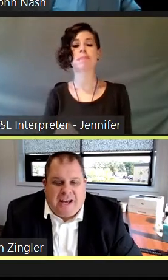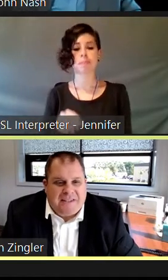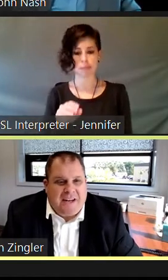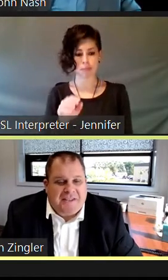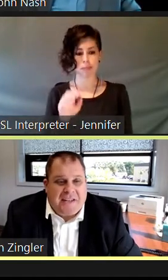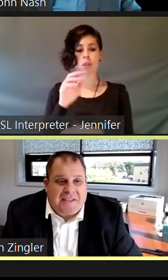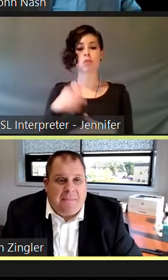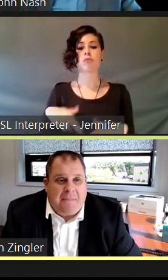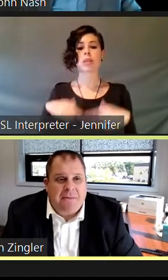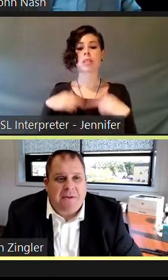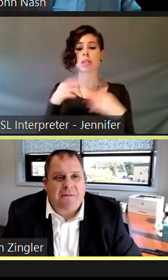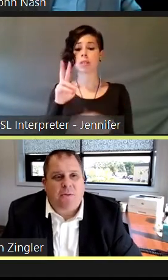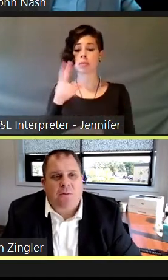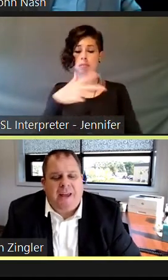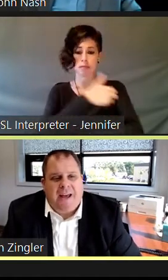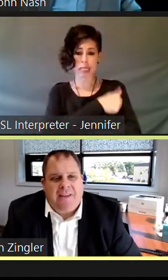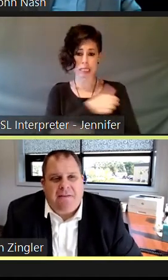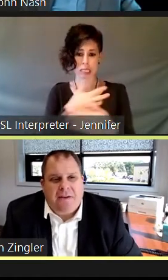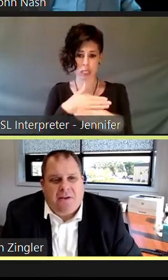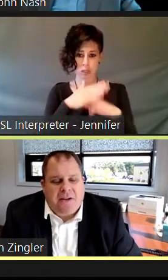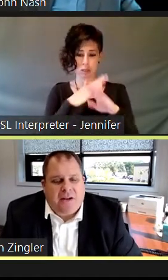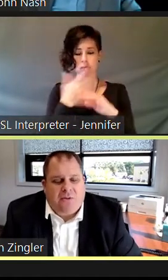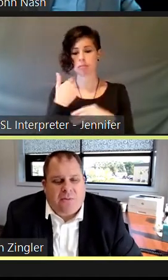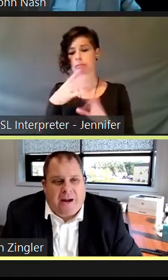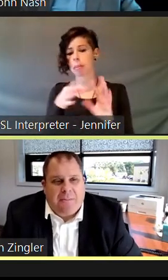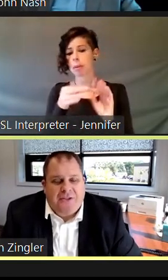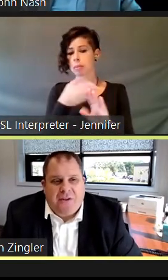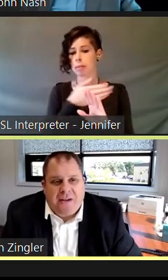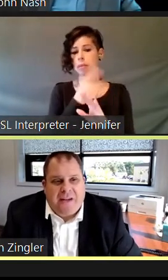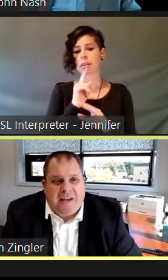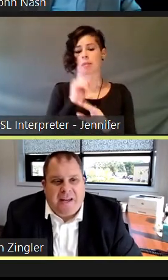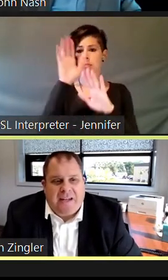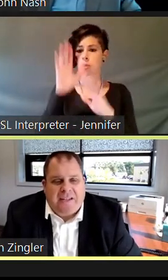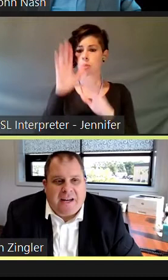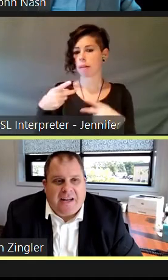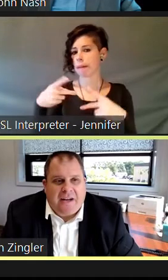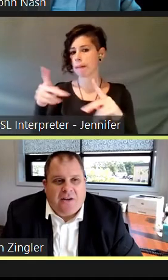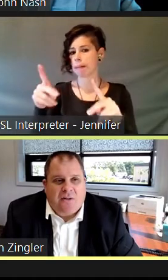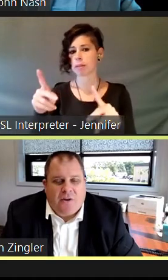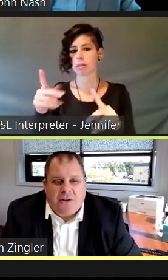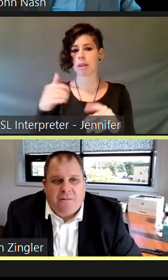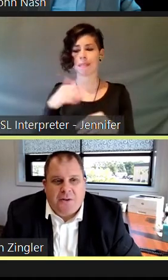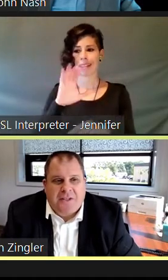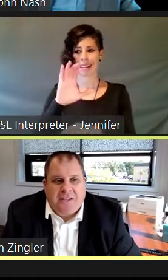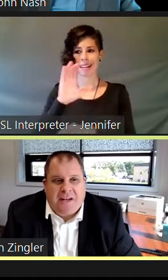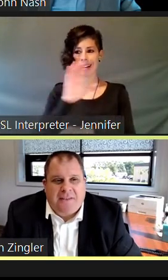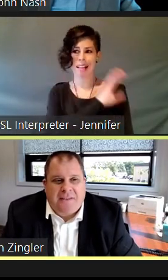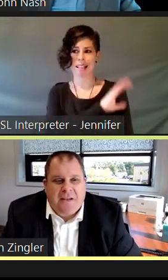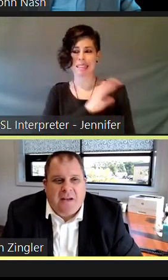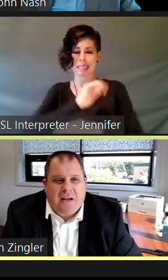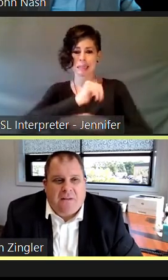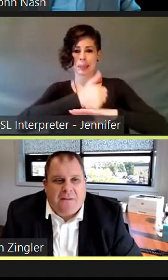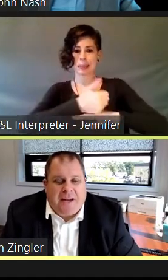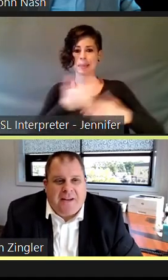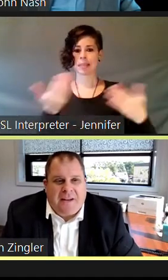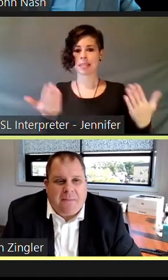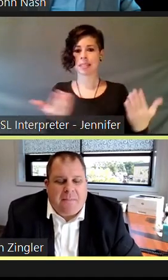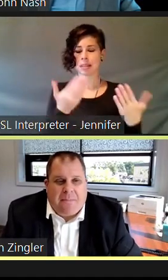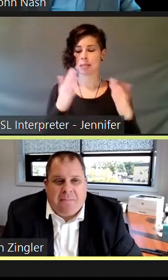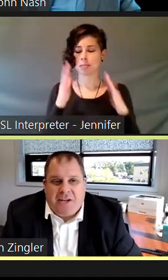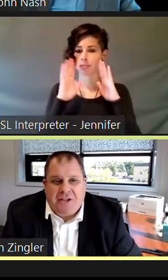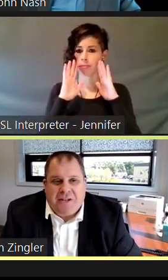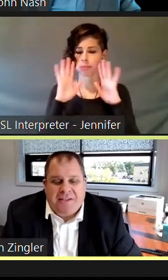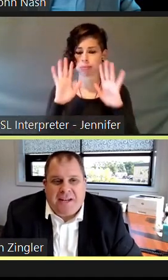Residential vaccinations, as I mentioned before, we had the very great opportunity to get a clinic here, one of the first clinics for the